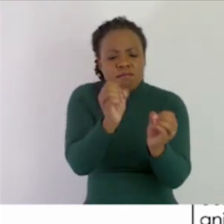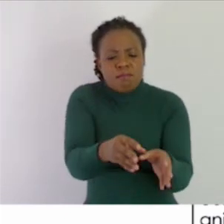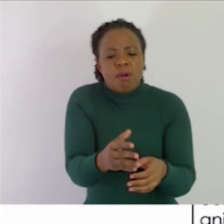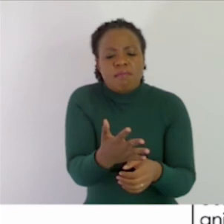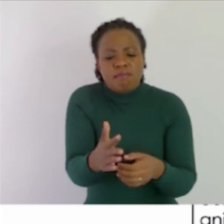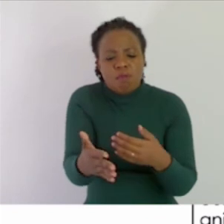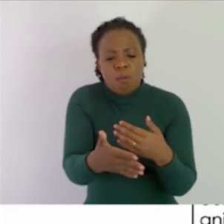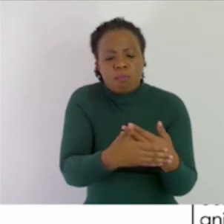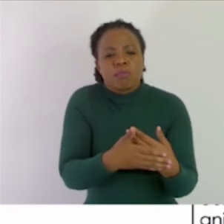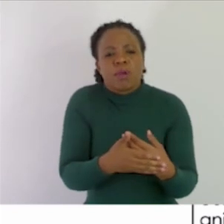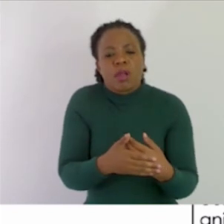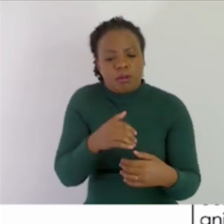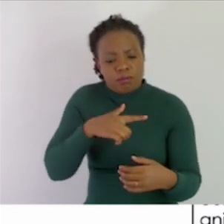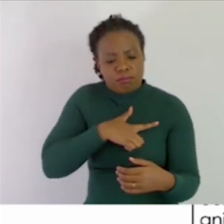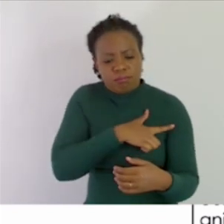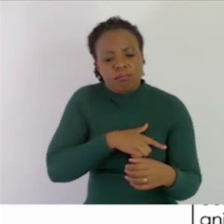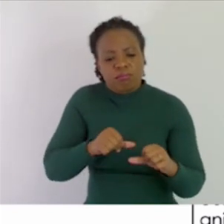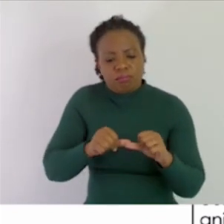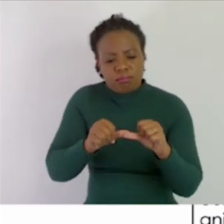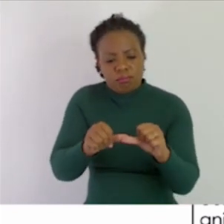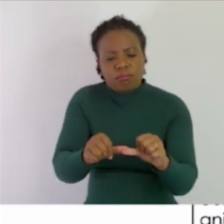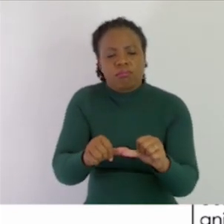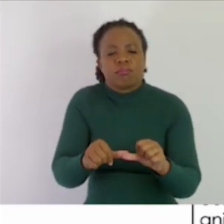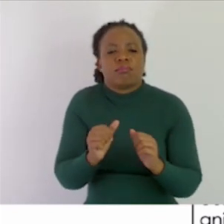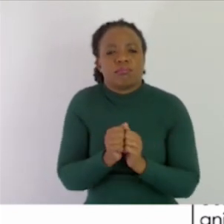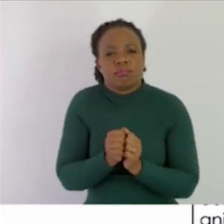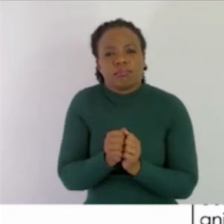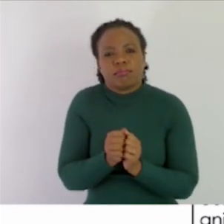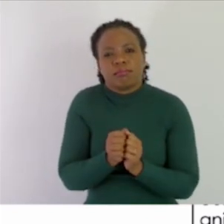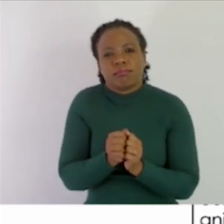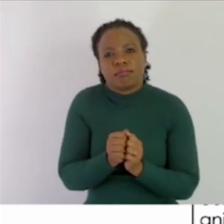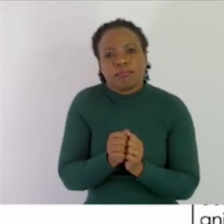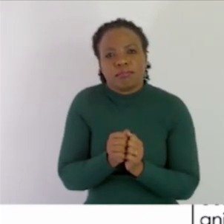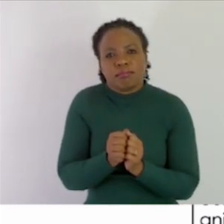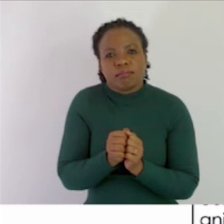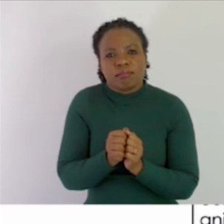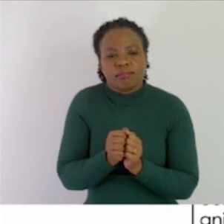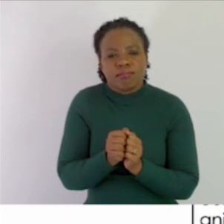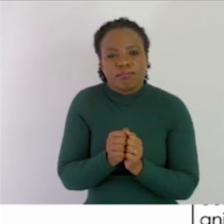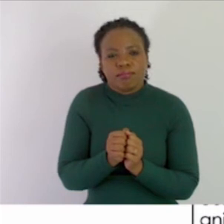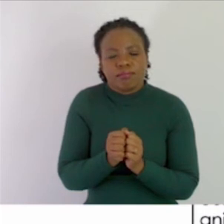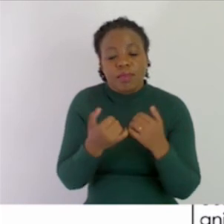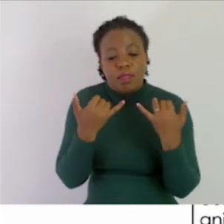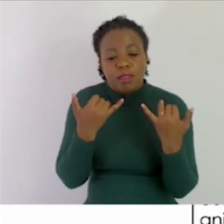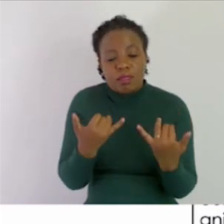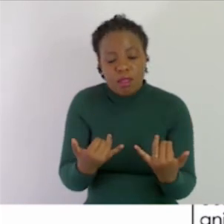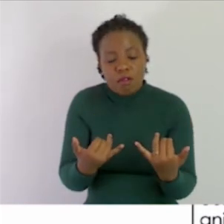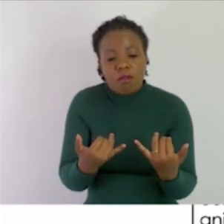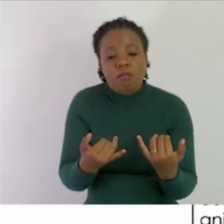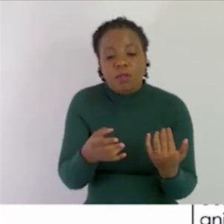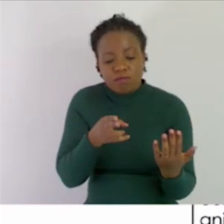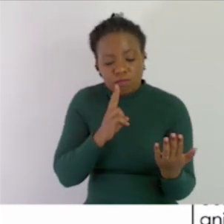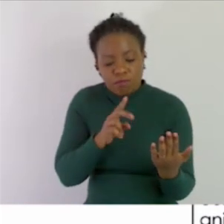could still stay alive in the water. That is our comprehension, boys and girls. So, your task